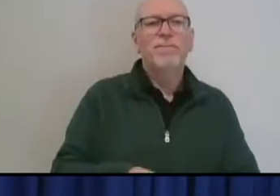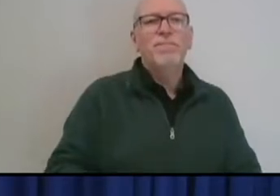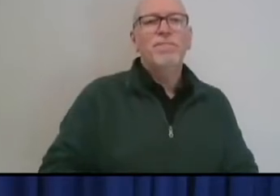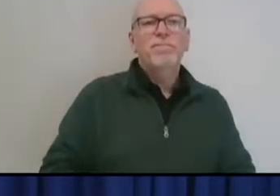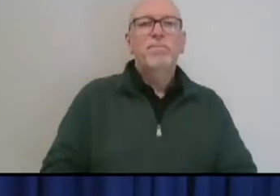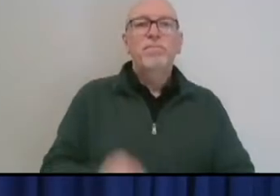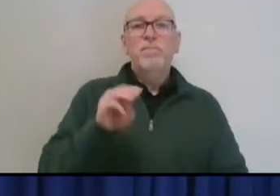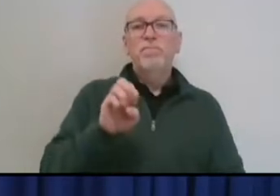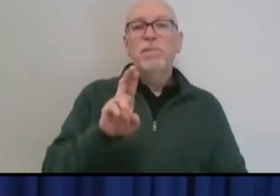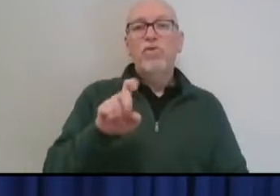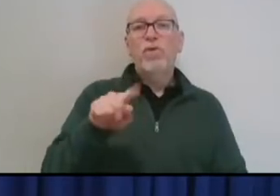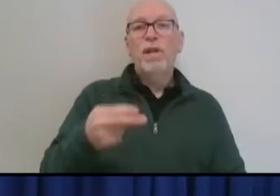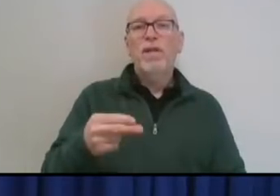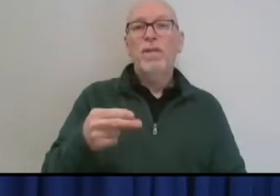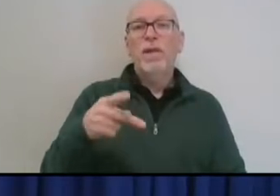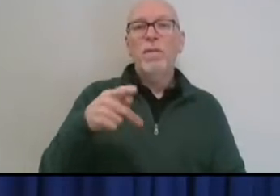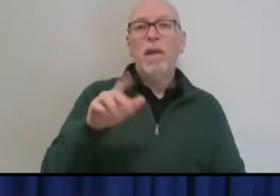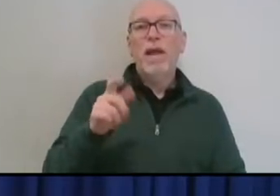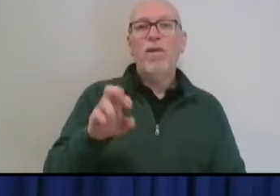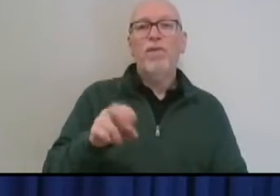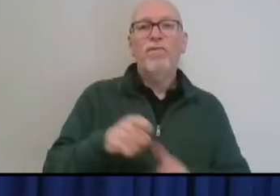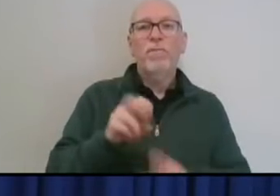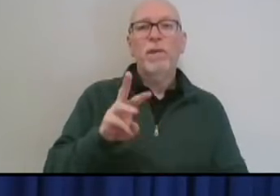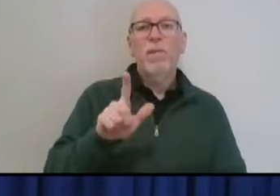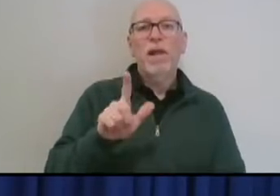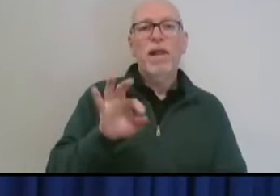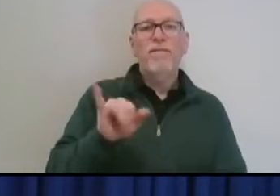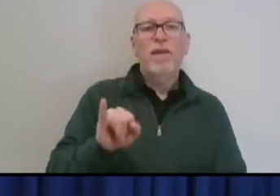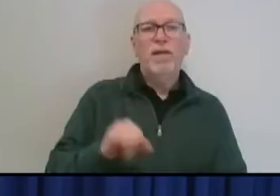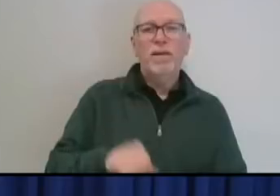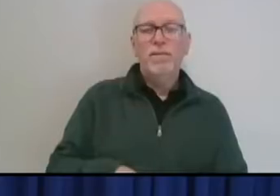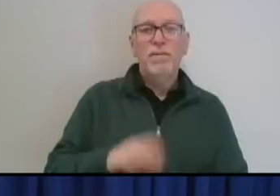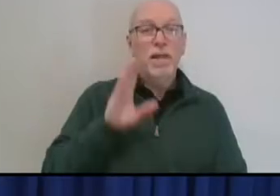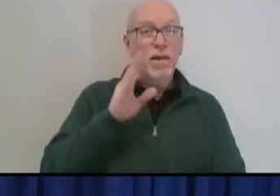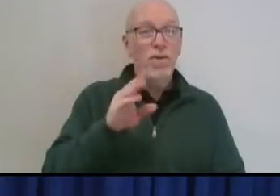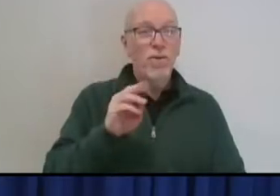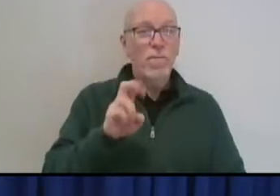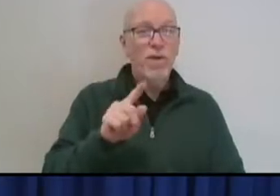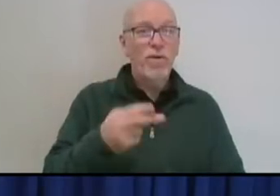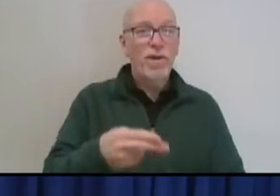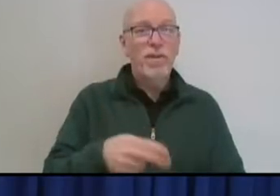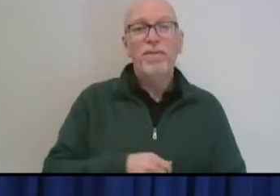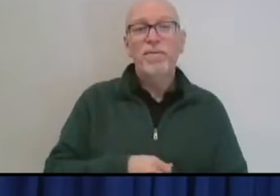Meredith Hackler, WLFI. Good afternoon, Meredith.